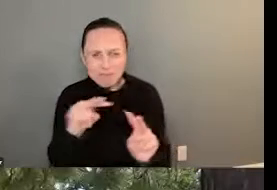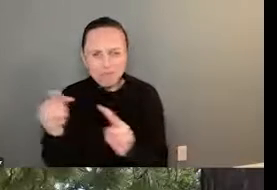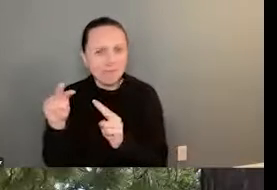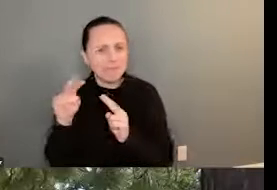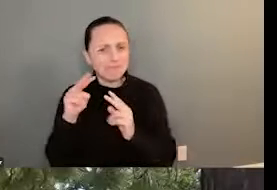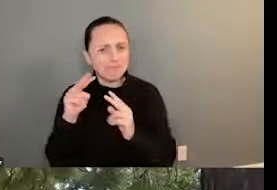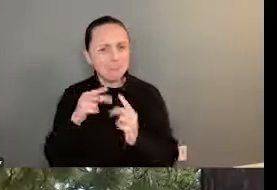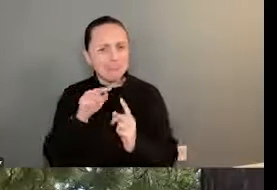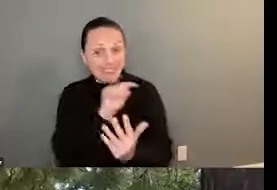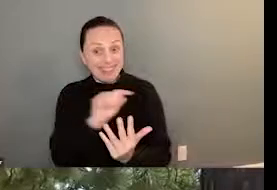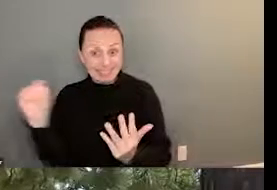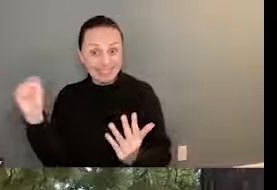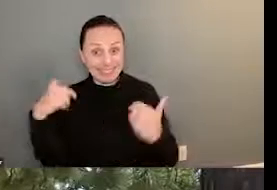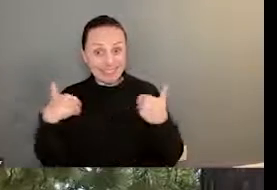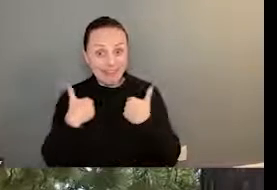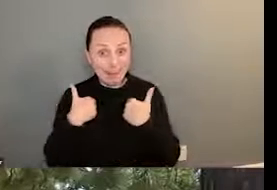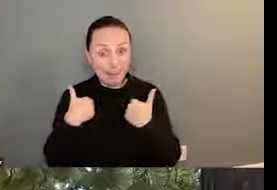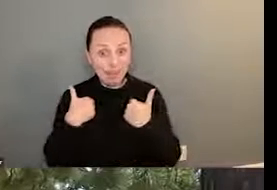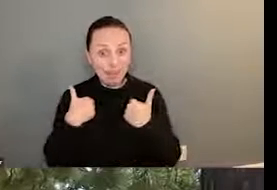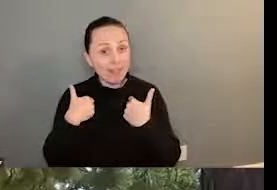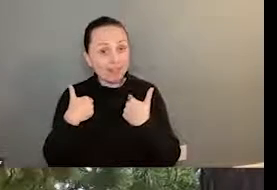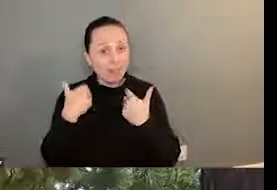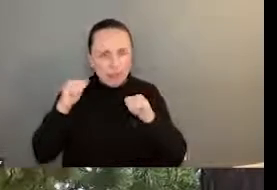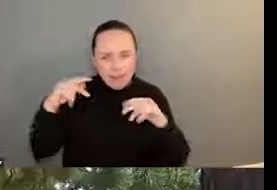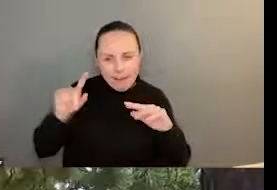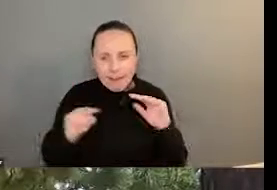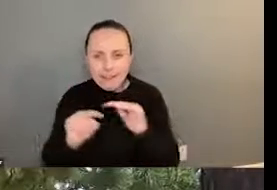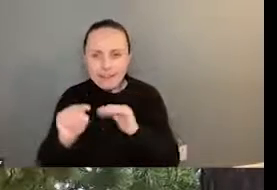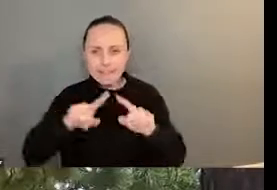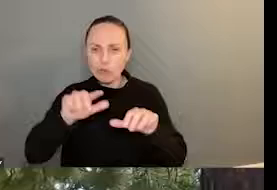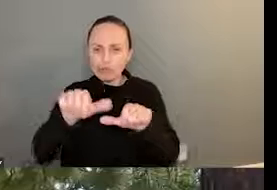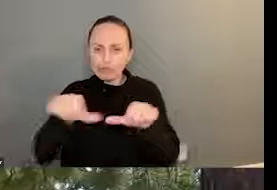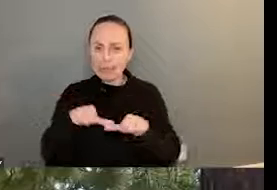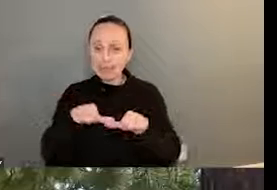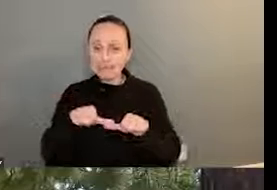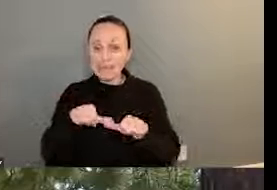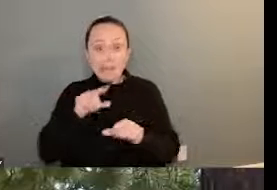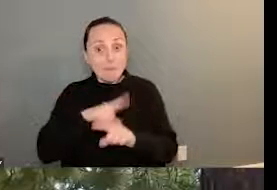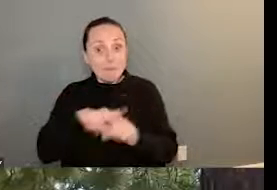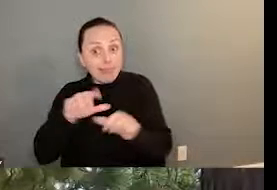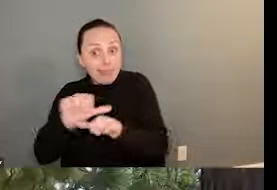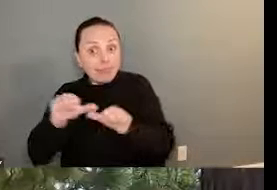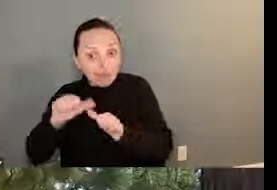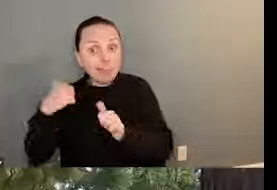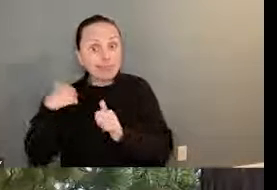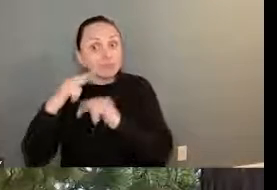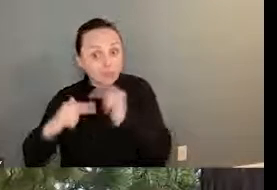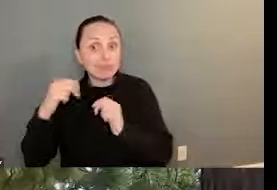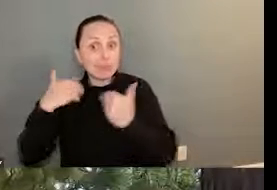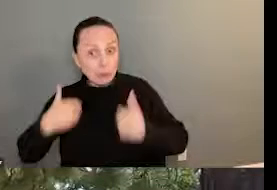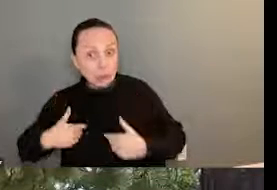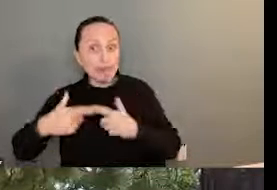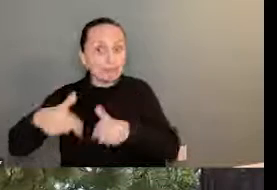remains that these animals are navigating these spaces that were created for us, by us.